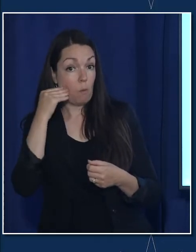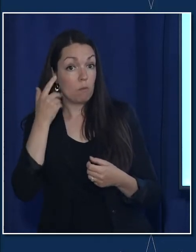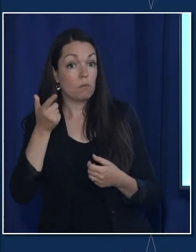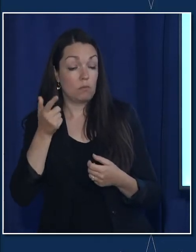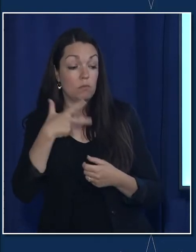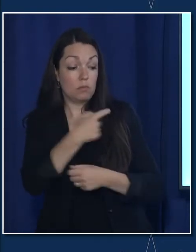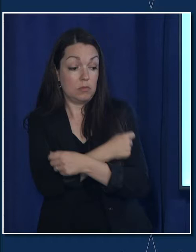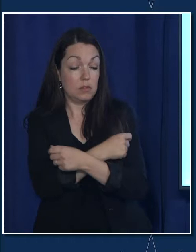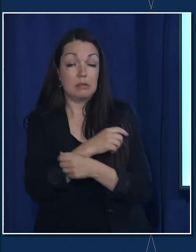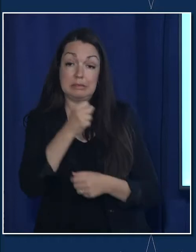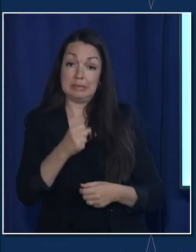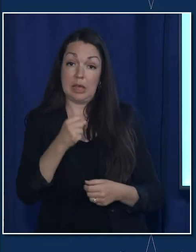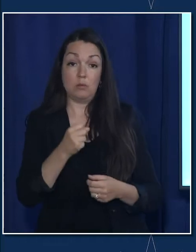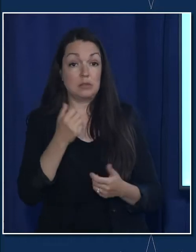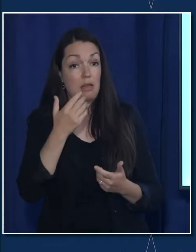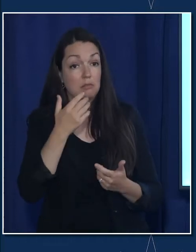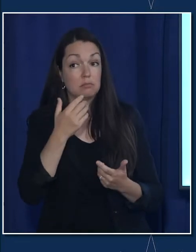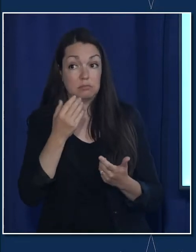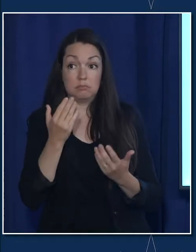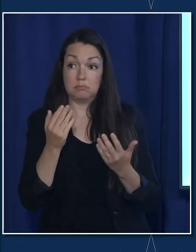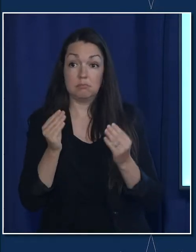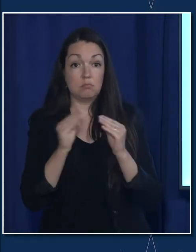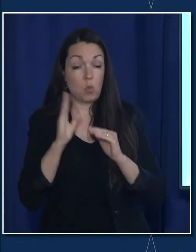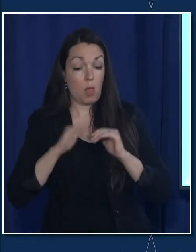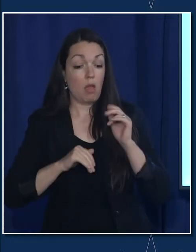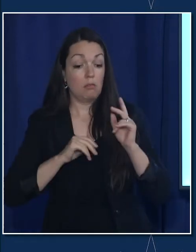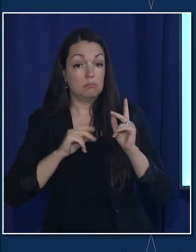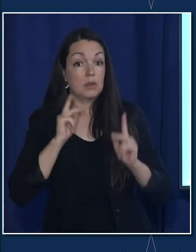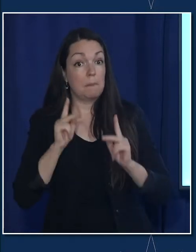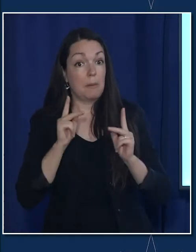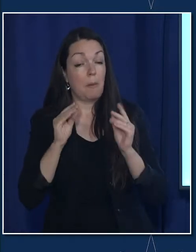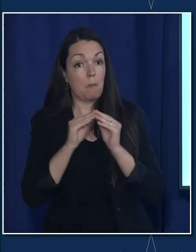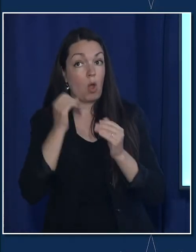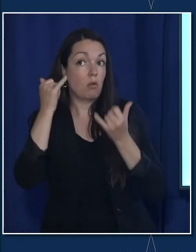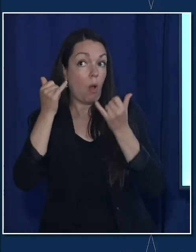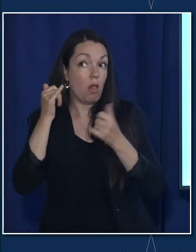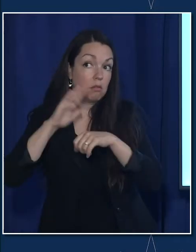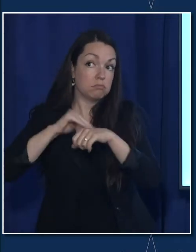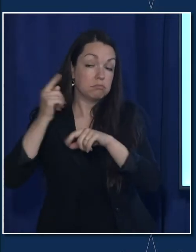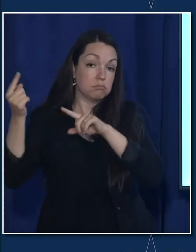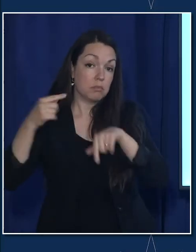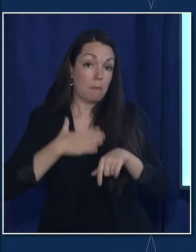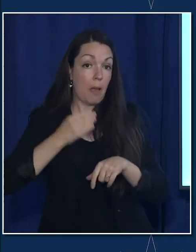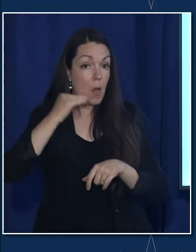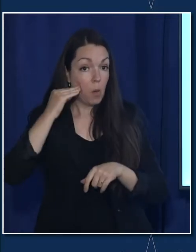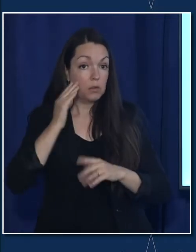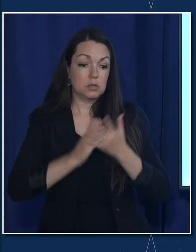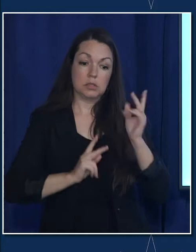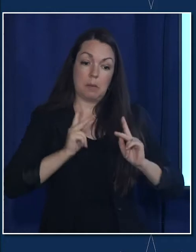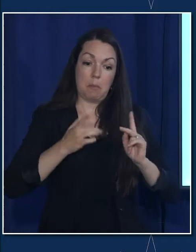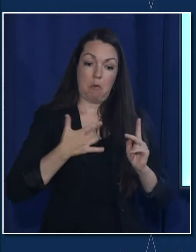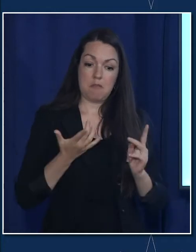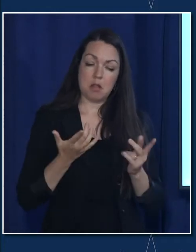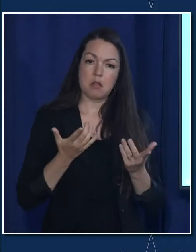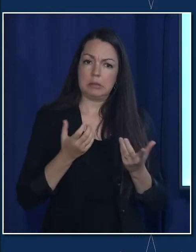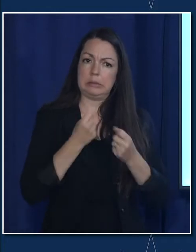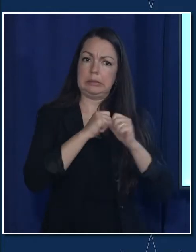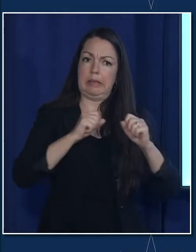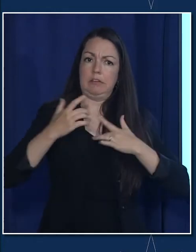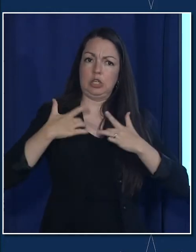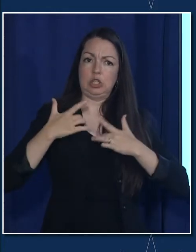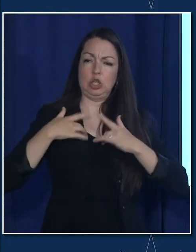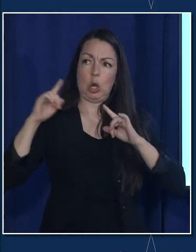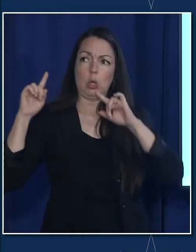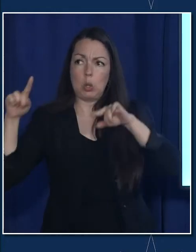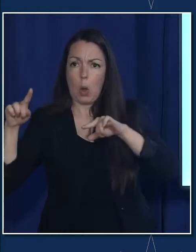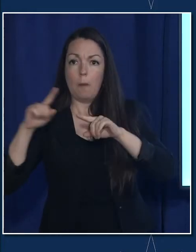outpace the rest of the city in terms of people being interested in this. I think where people, may have safety concerns and others, they're comfortable getting a